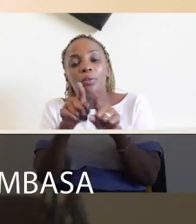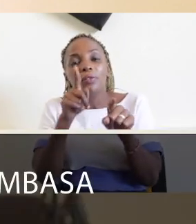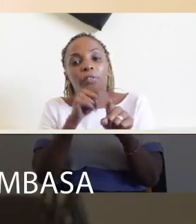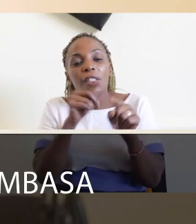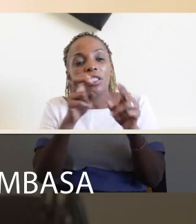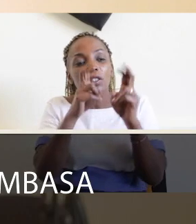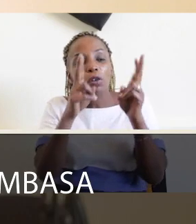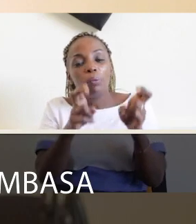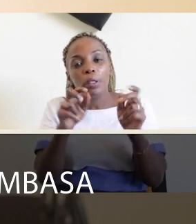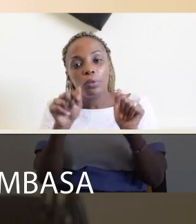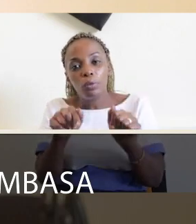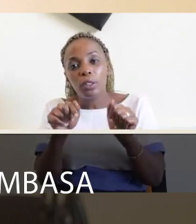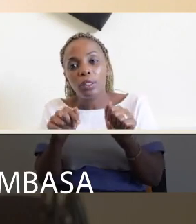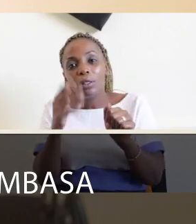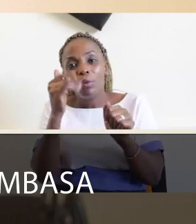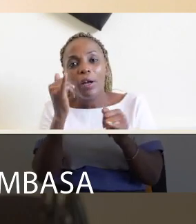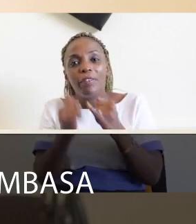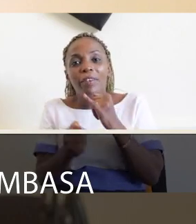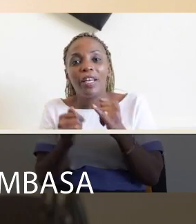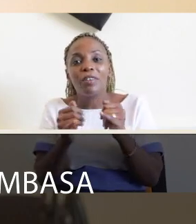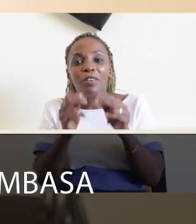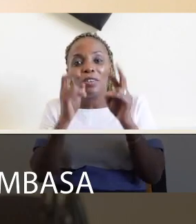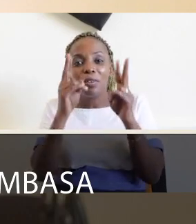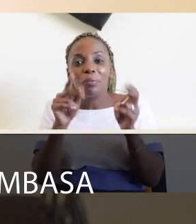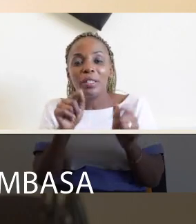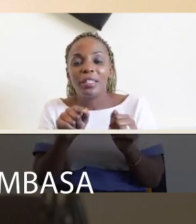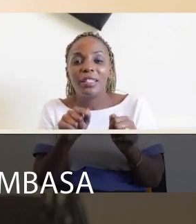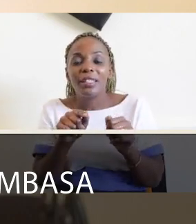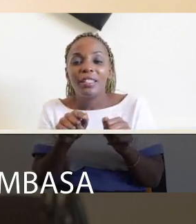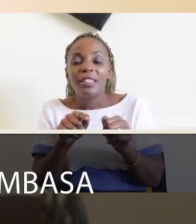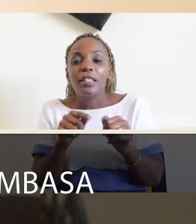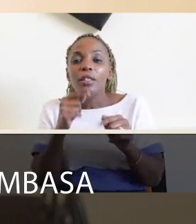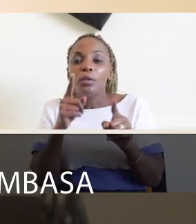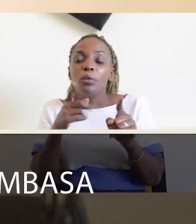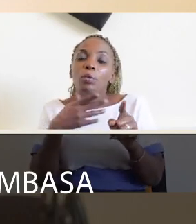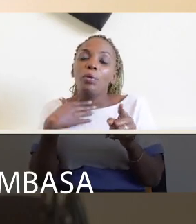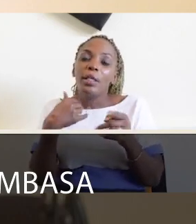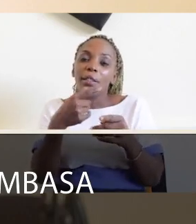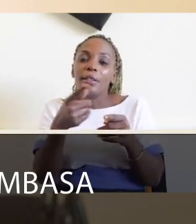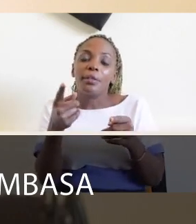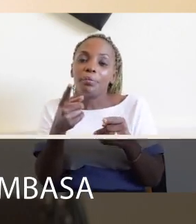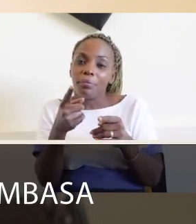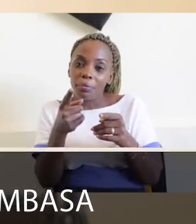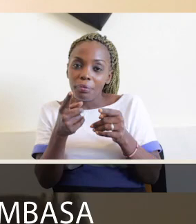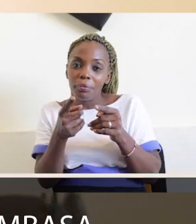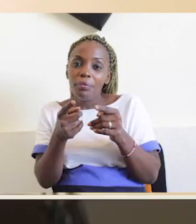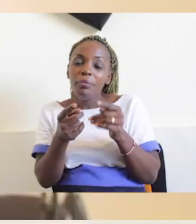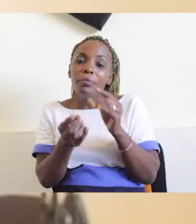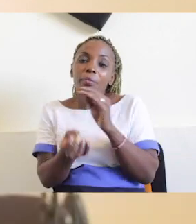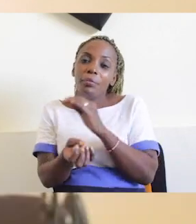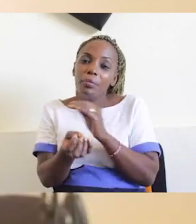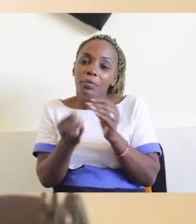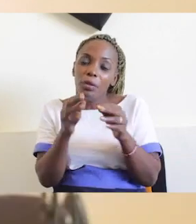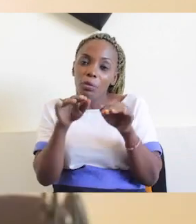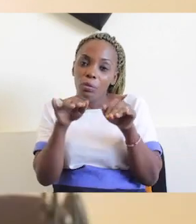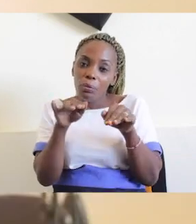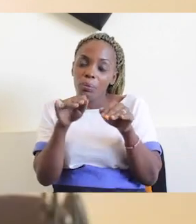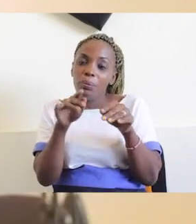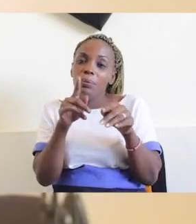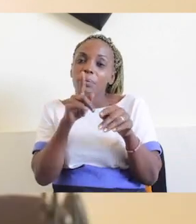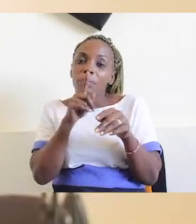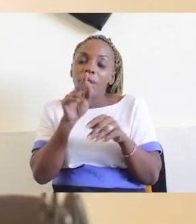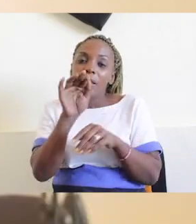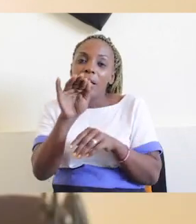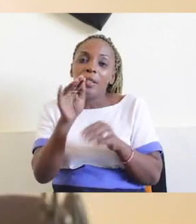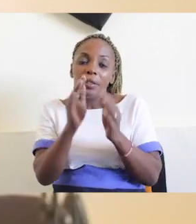conclude our sermon series, because this is the last Sunday of the month, I just want to pause there for a moment and ask